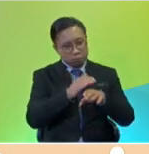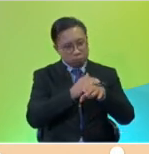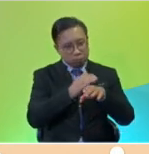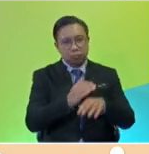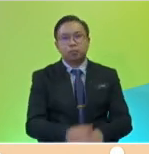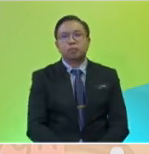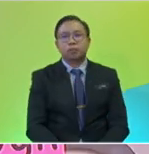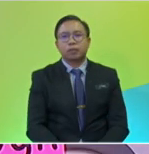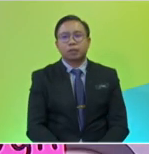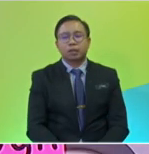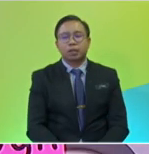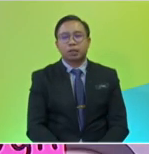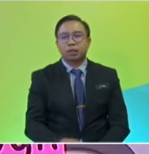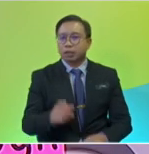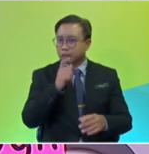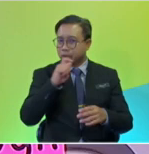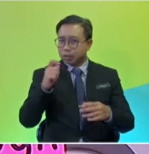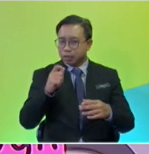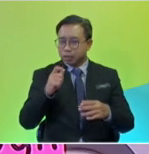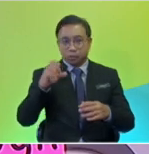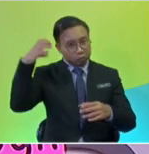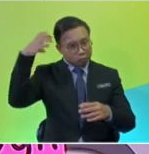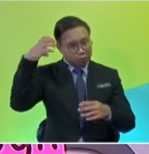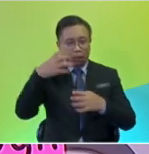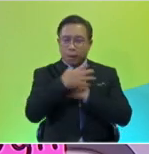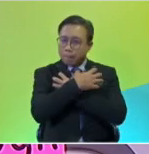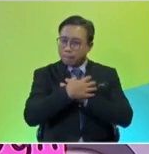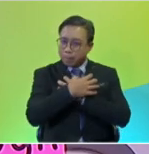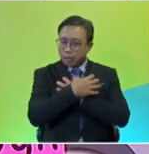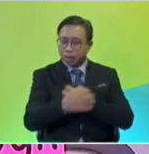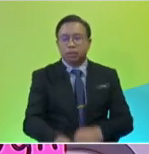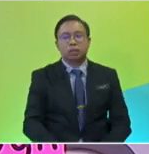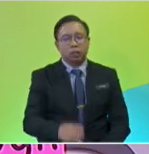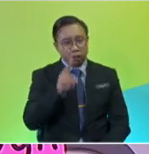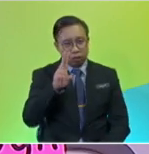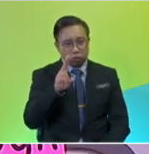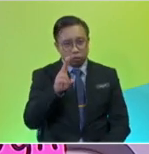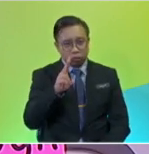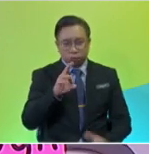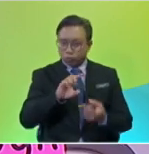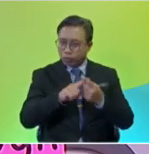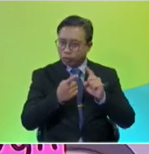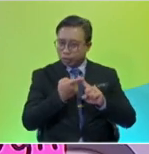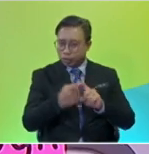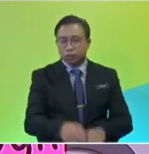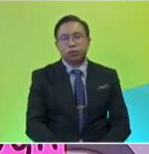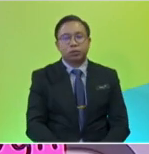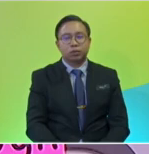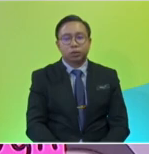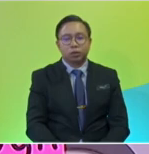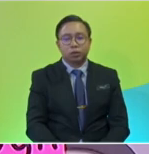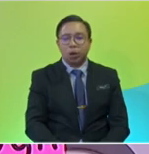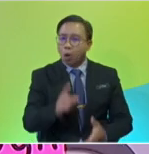actually the sun bear. So I guess let's ask two of our friends. Okay, just a quick one. What's